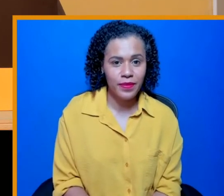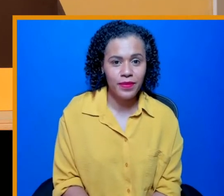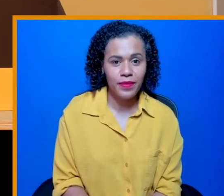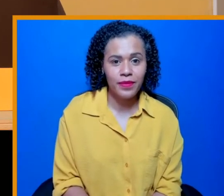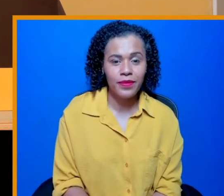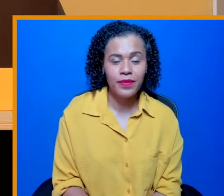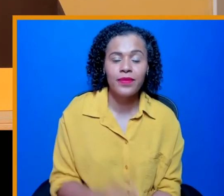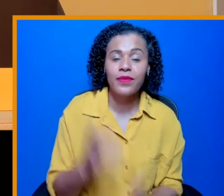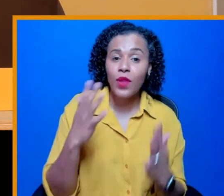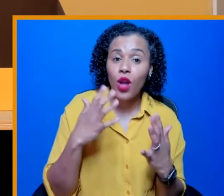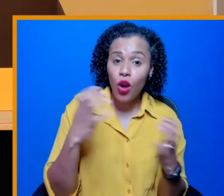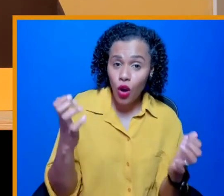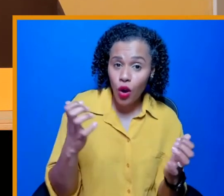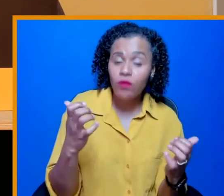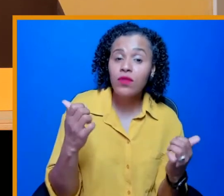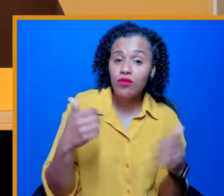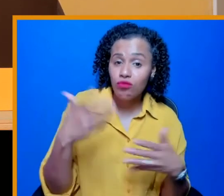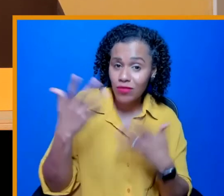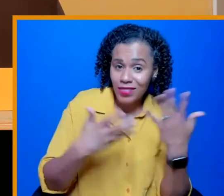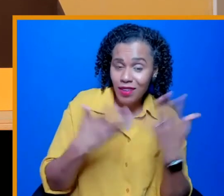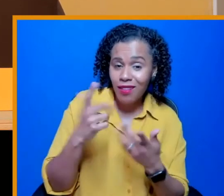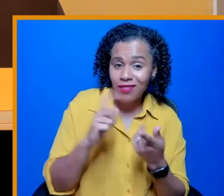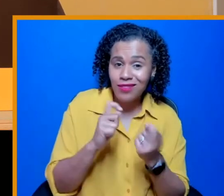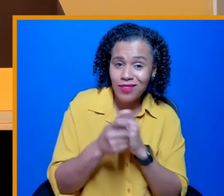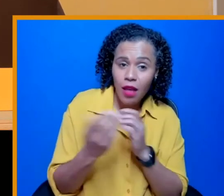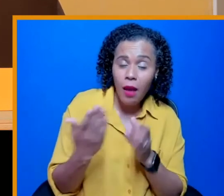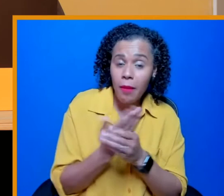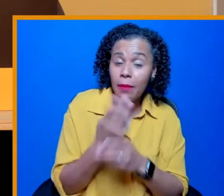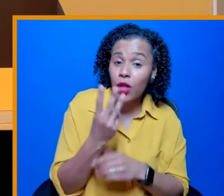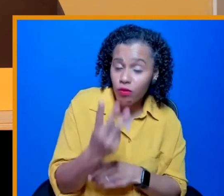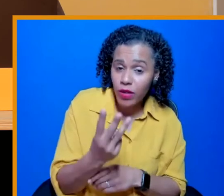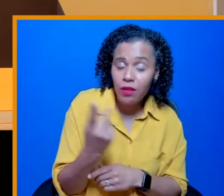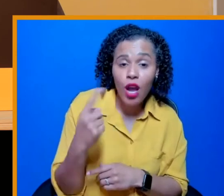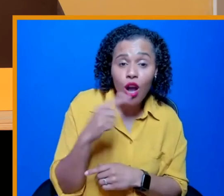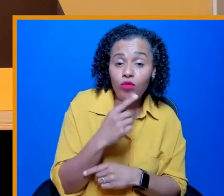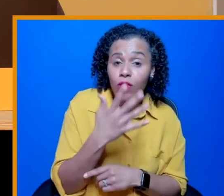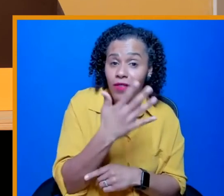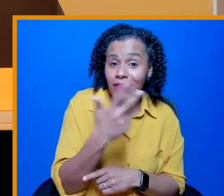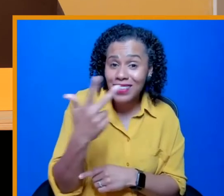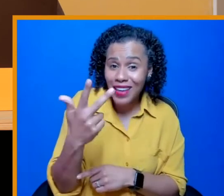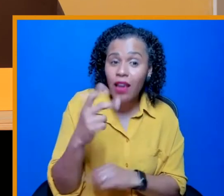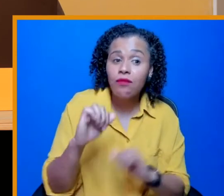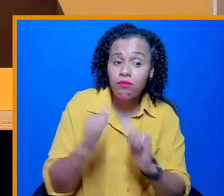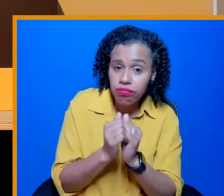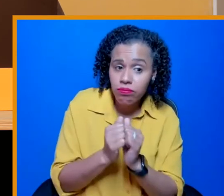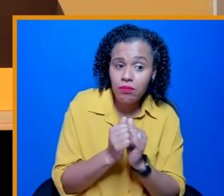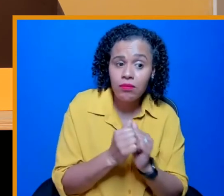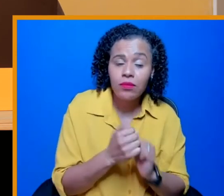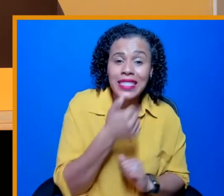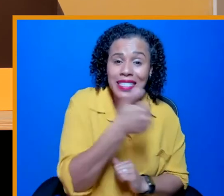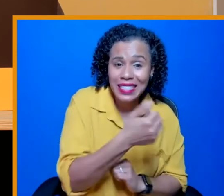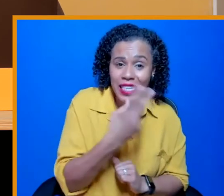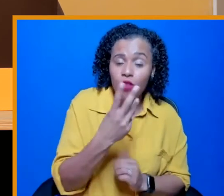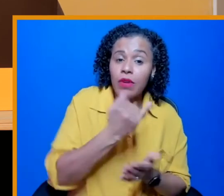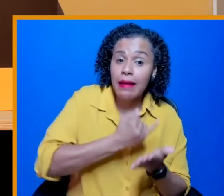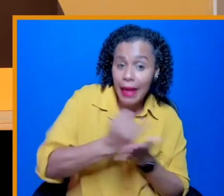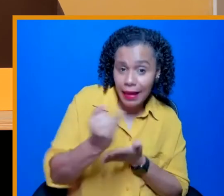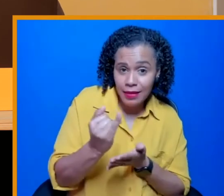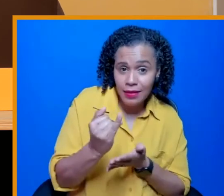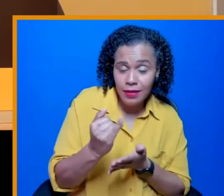Conference, we now have the results on Amendment 3, and that is 158 votes for and 63 votes